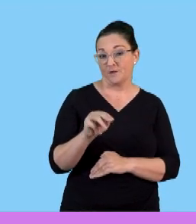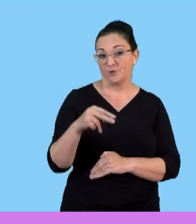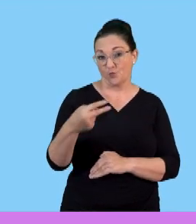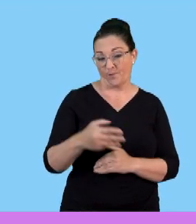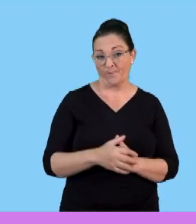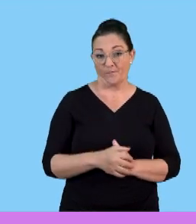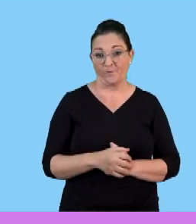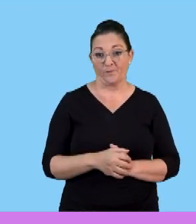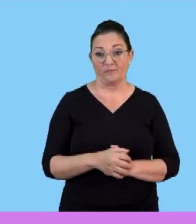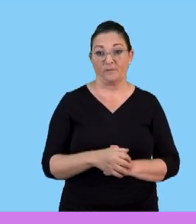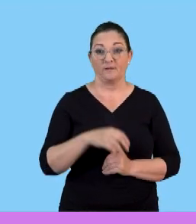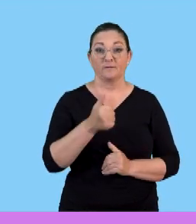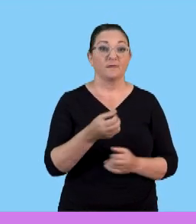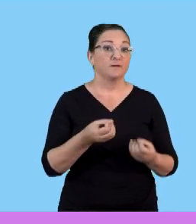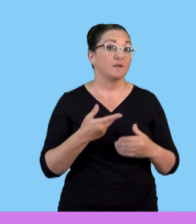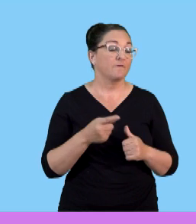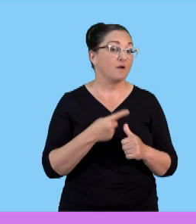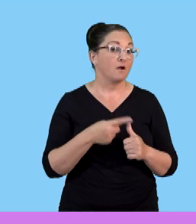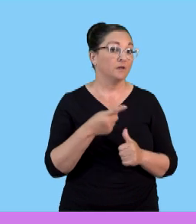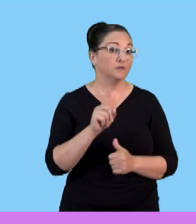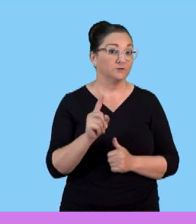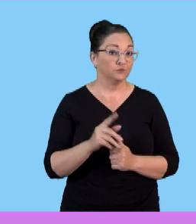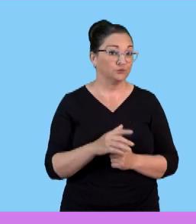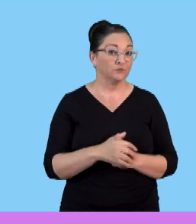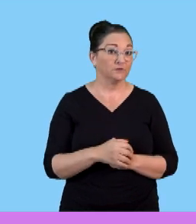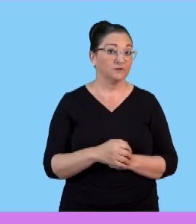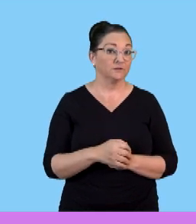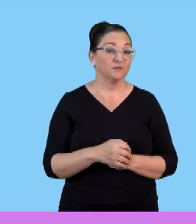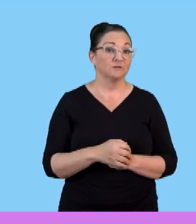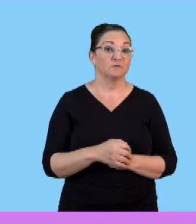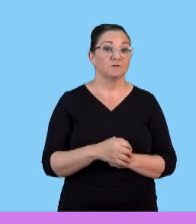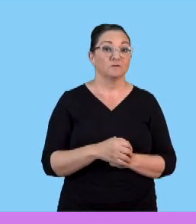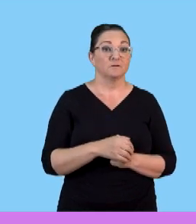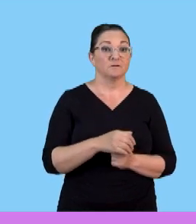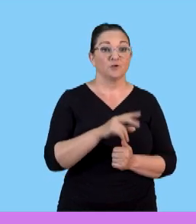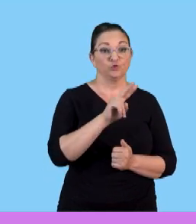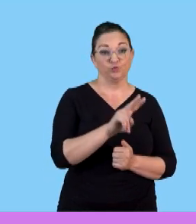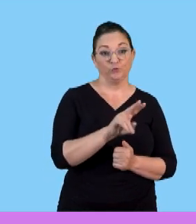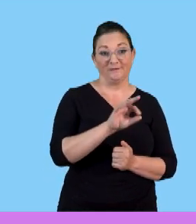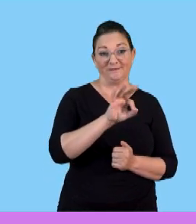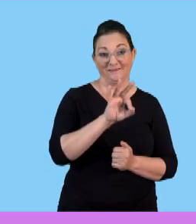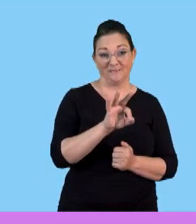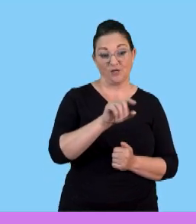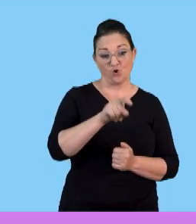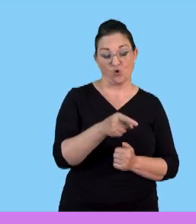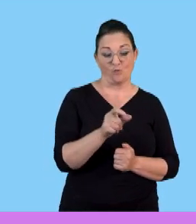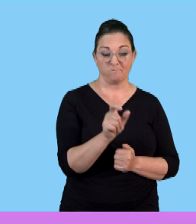1.75 squared. Okay, that gives us an answer, and again I'll round off to 2 decimal places,